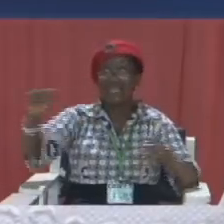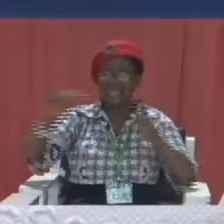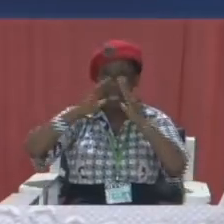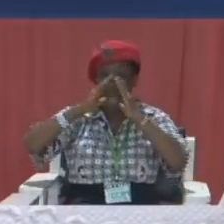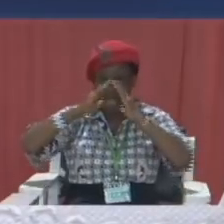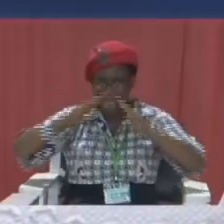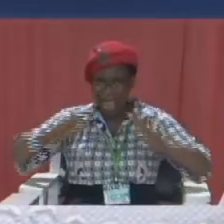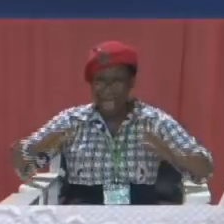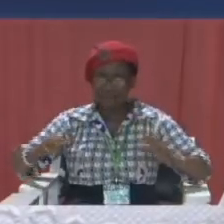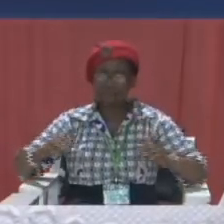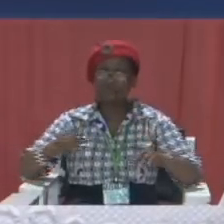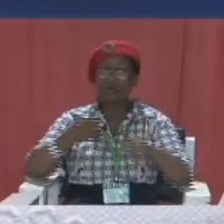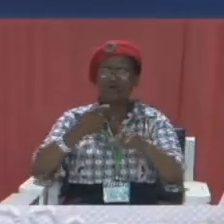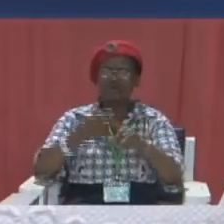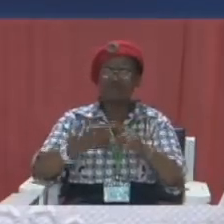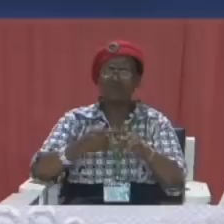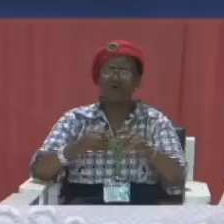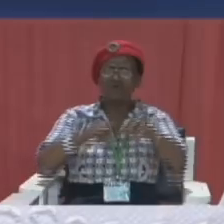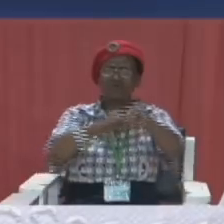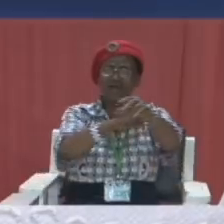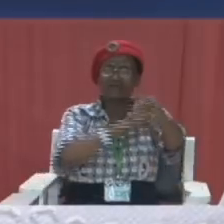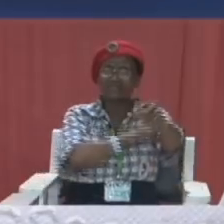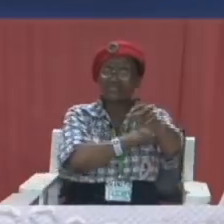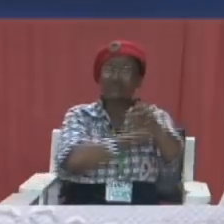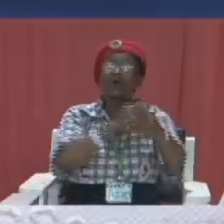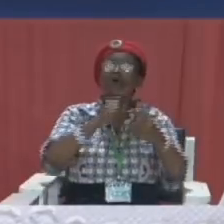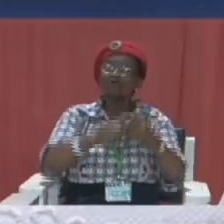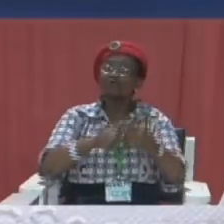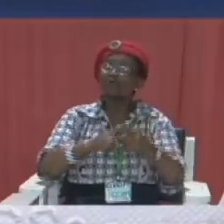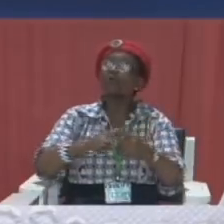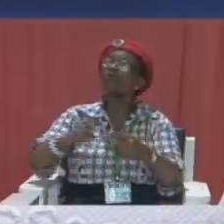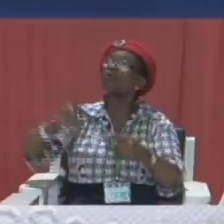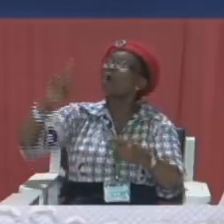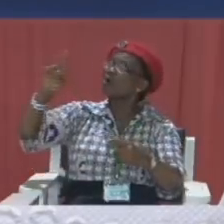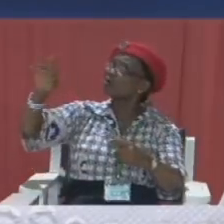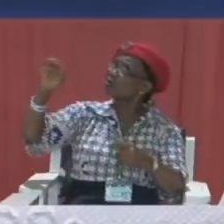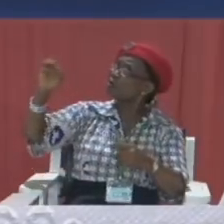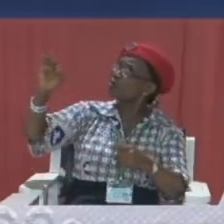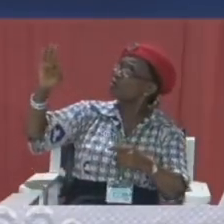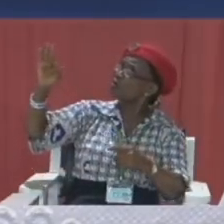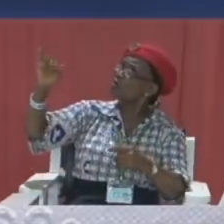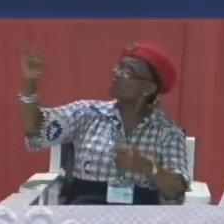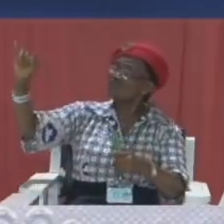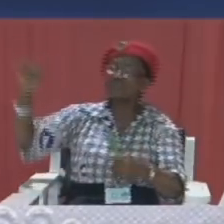house. From foundation to roofing to plastering to painting to furnishing in